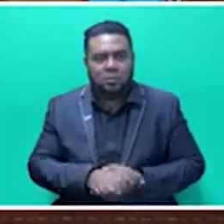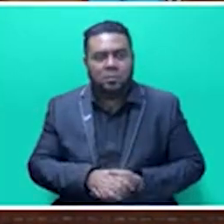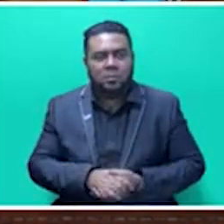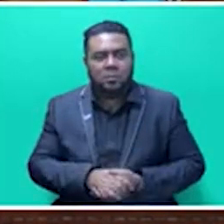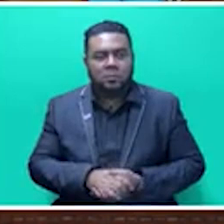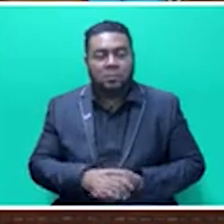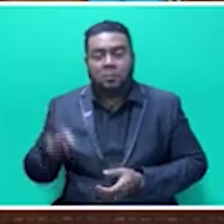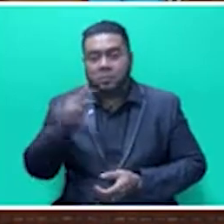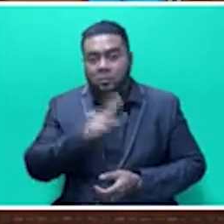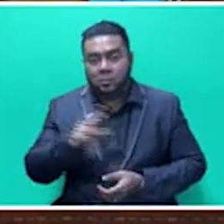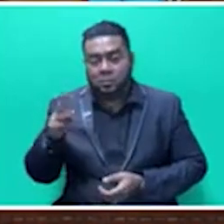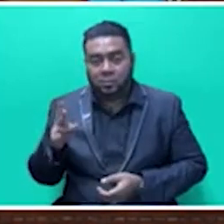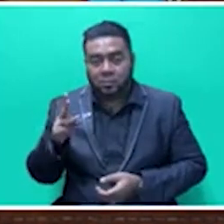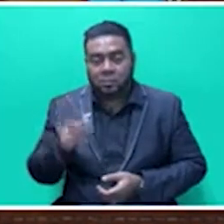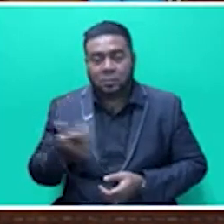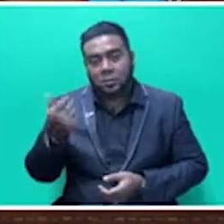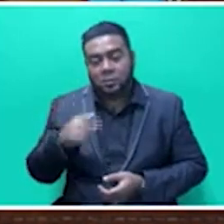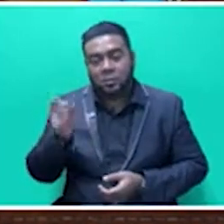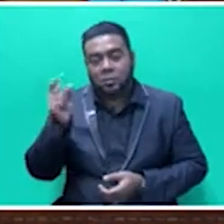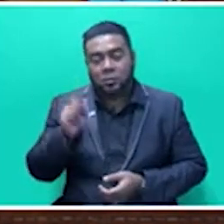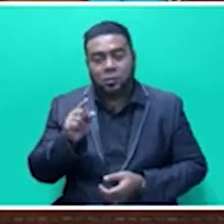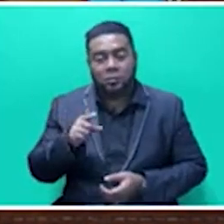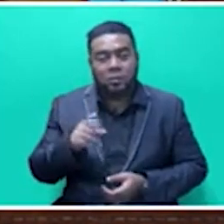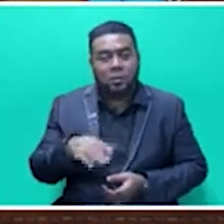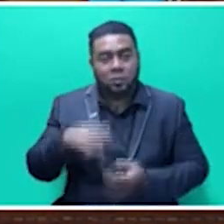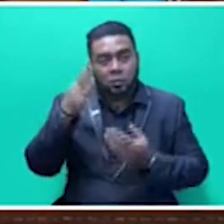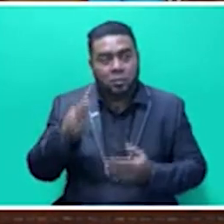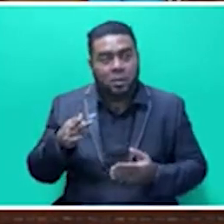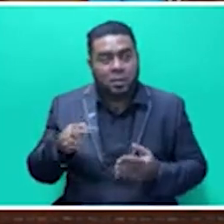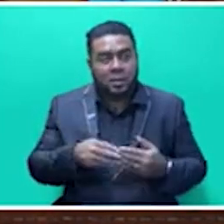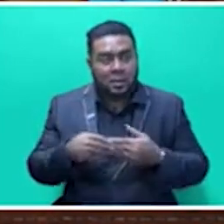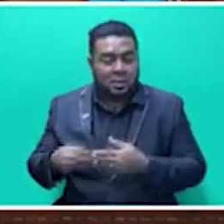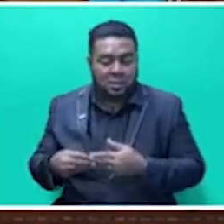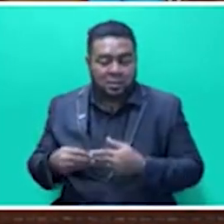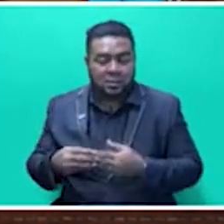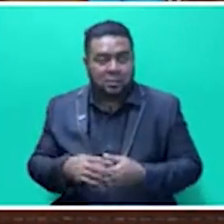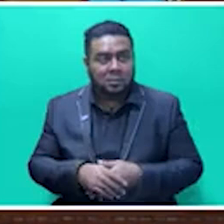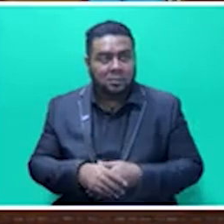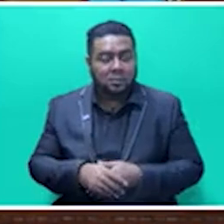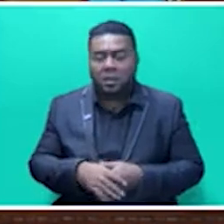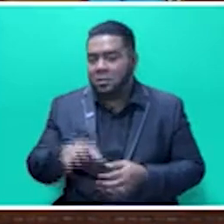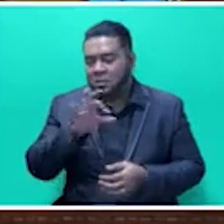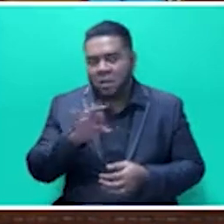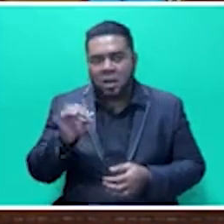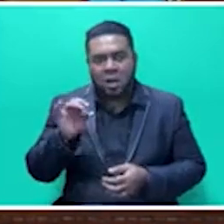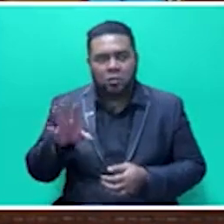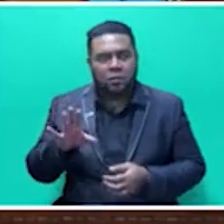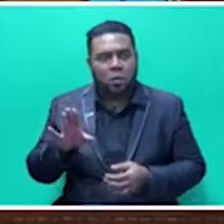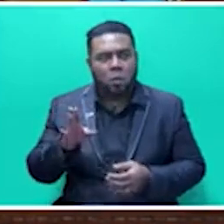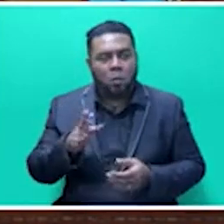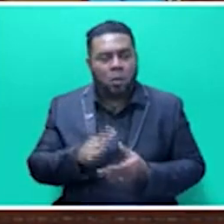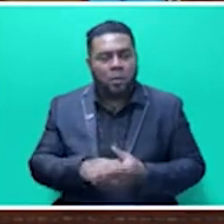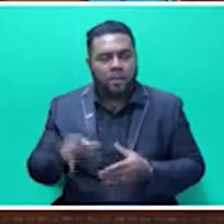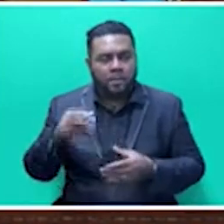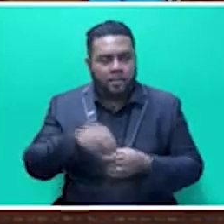The words used by the Honourable Leader of the Opposition are matters which are out of order in this Parliament and constitute